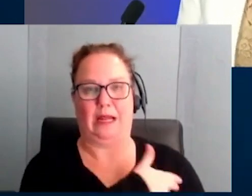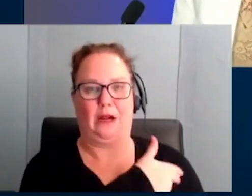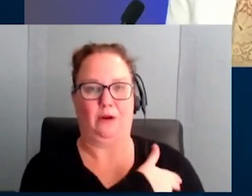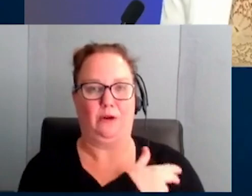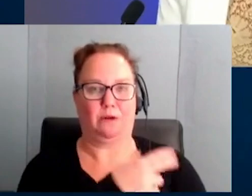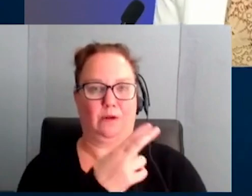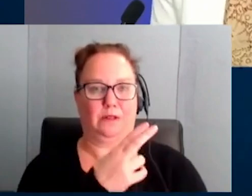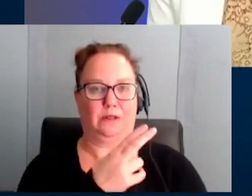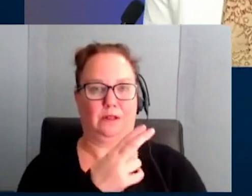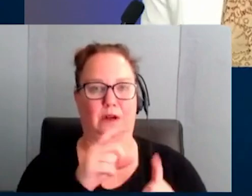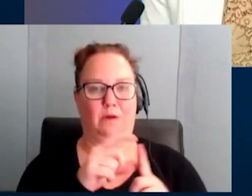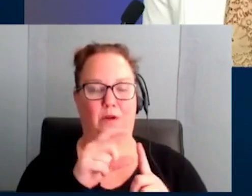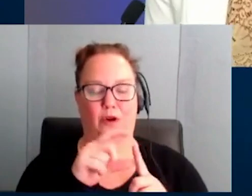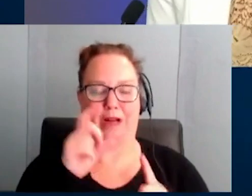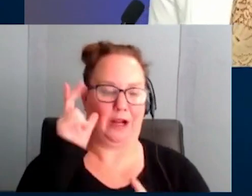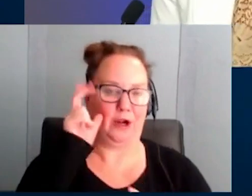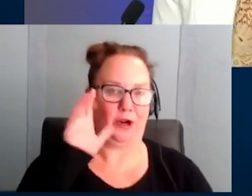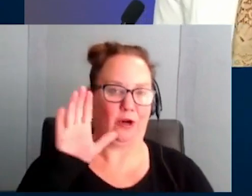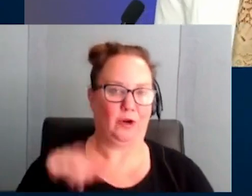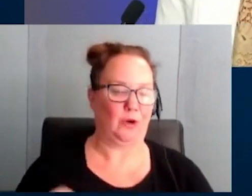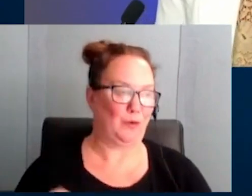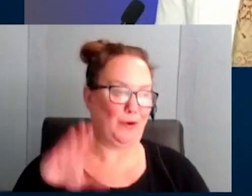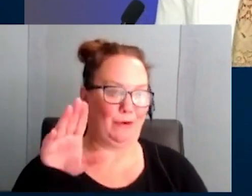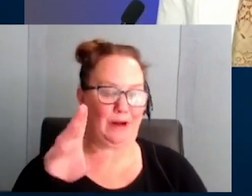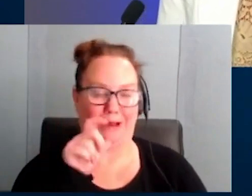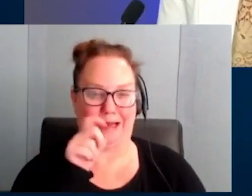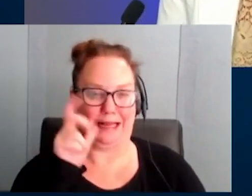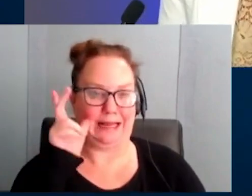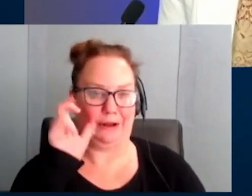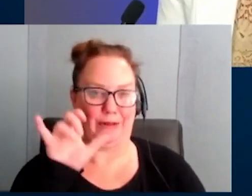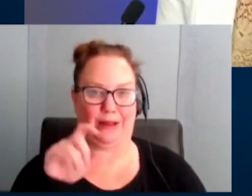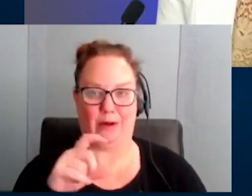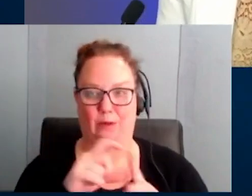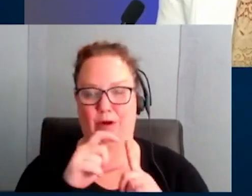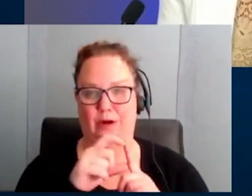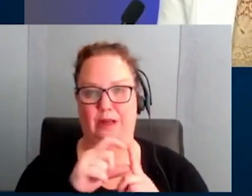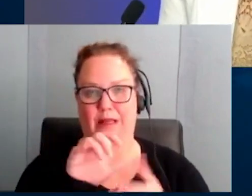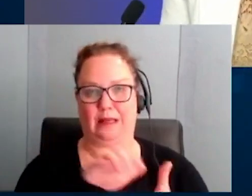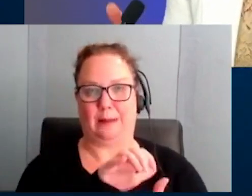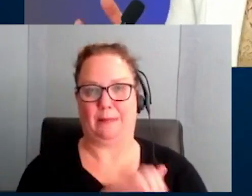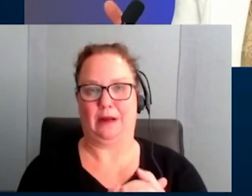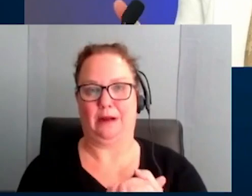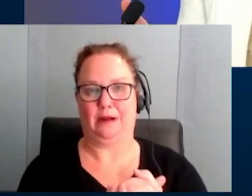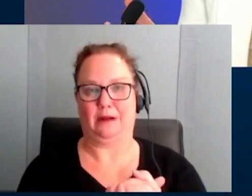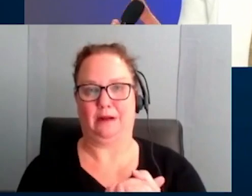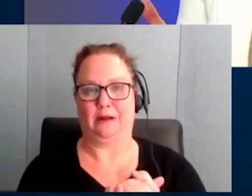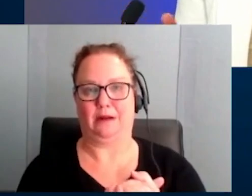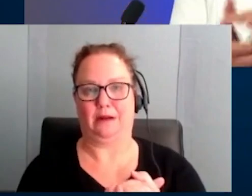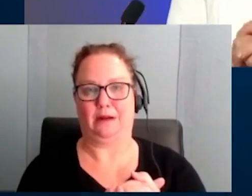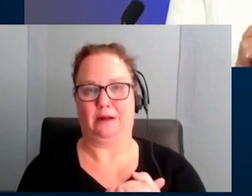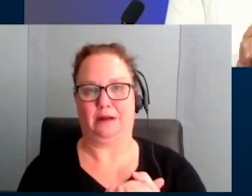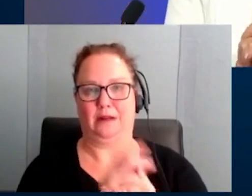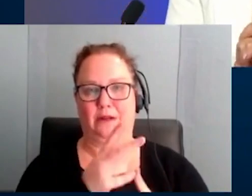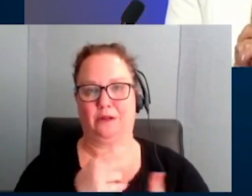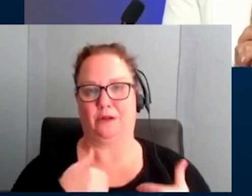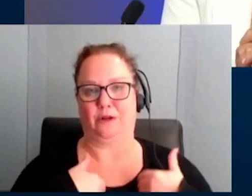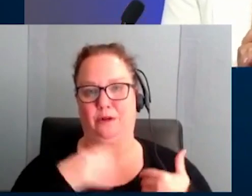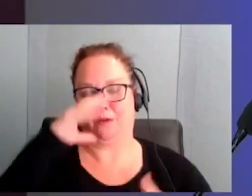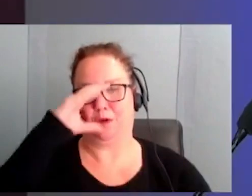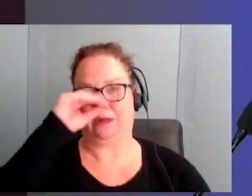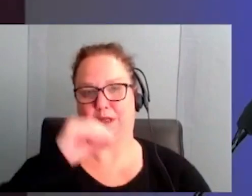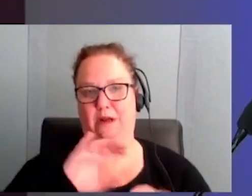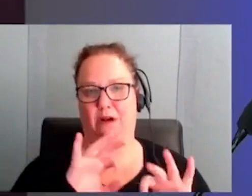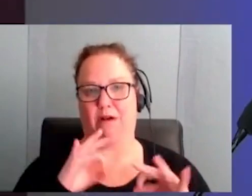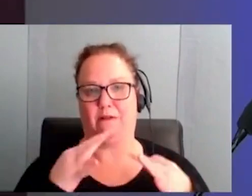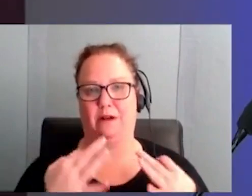of, growing up. And then when I got married, and these two young boys that are in our family were